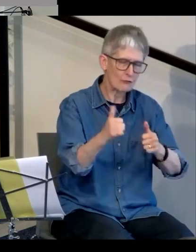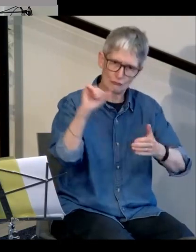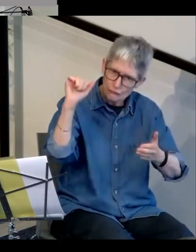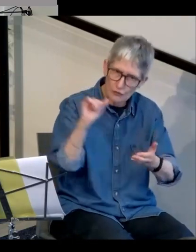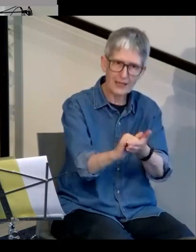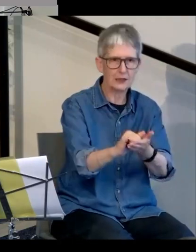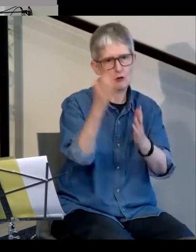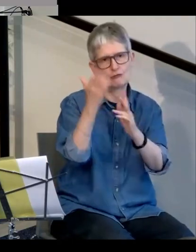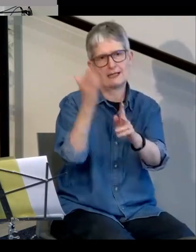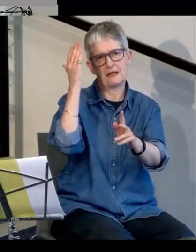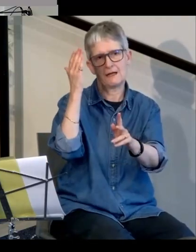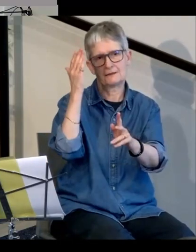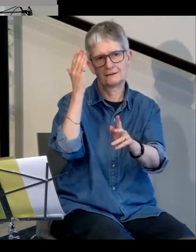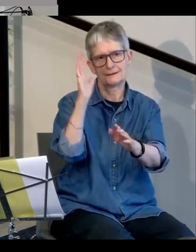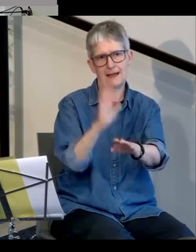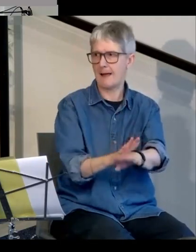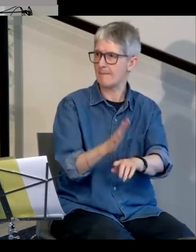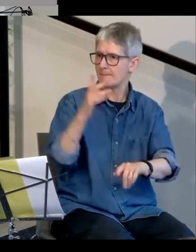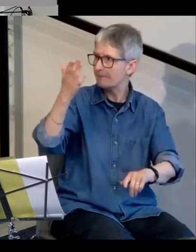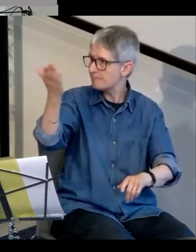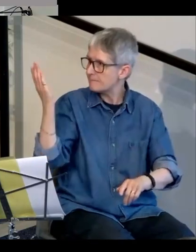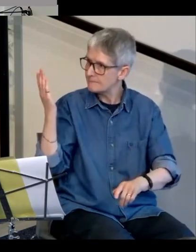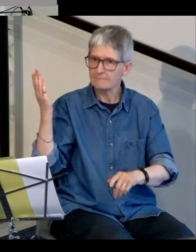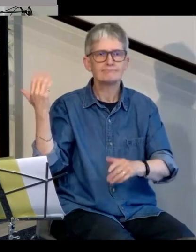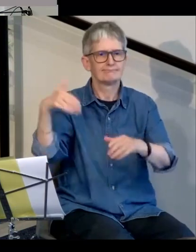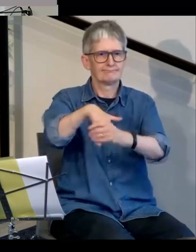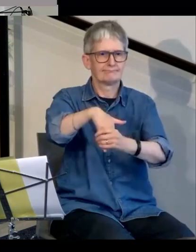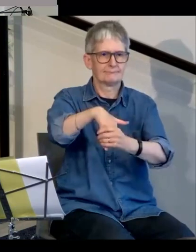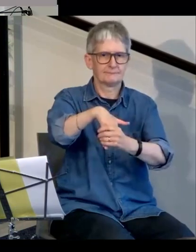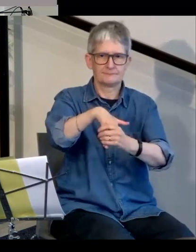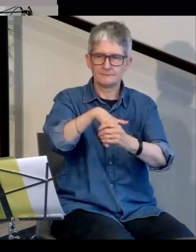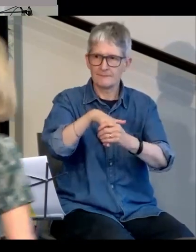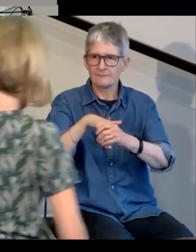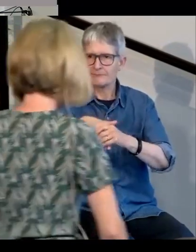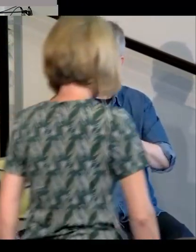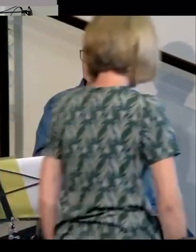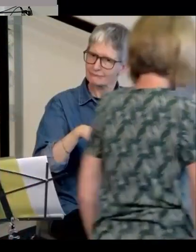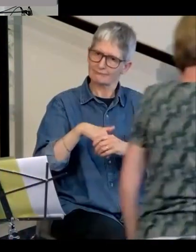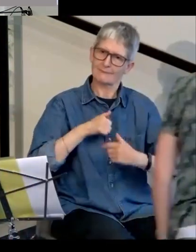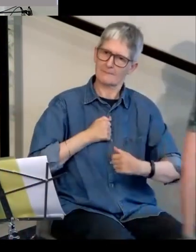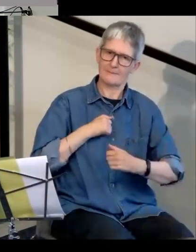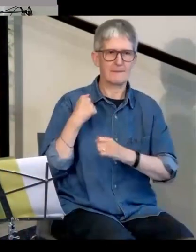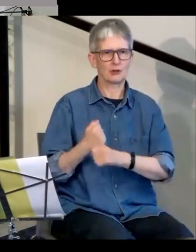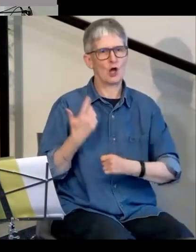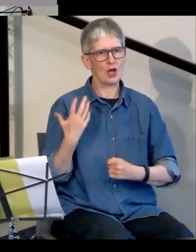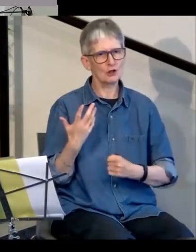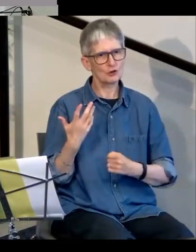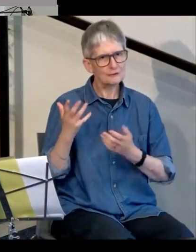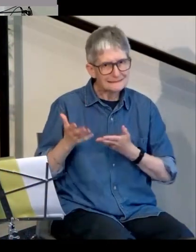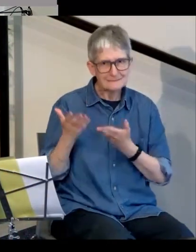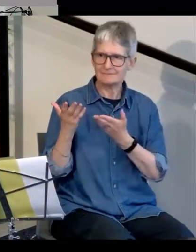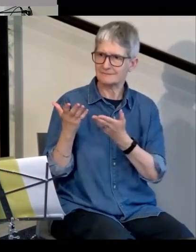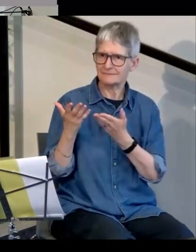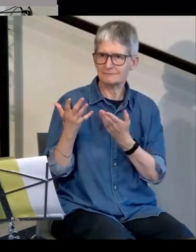that we recognize a time where someone opts in to be a part of a church and says, this is my church where I want to give